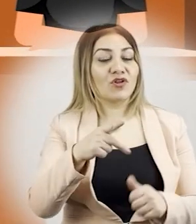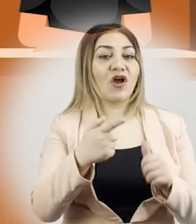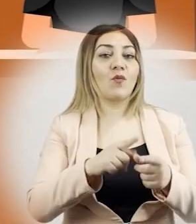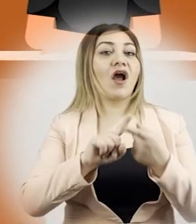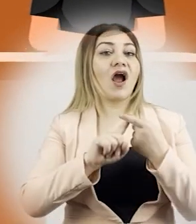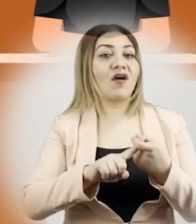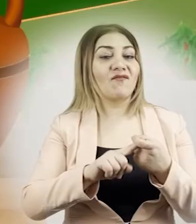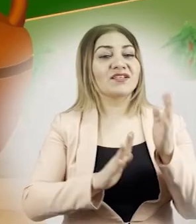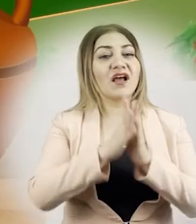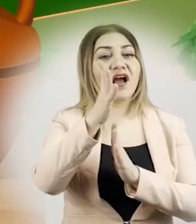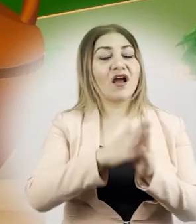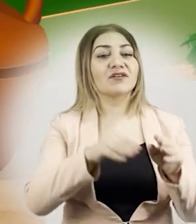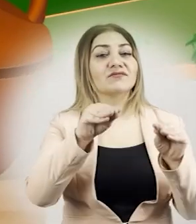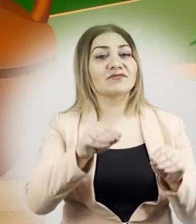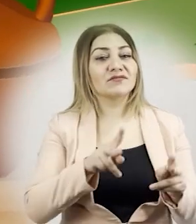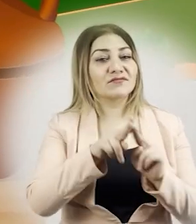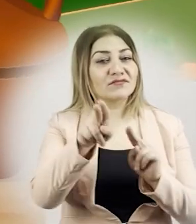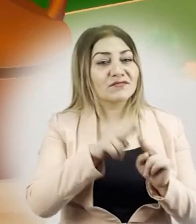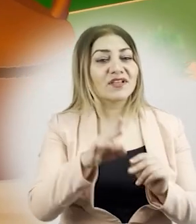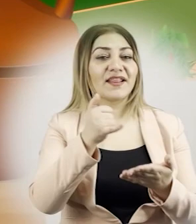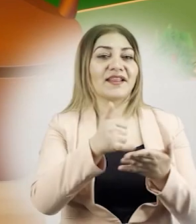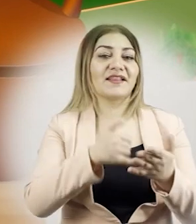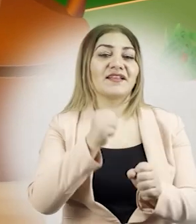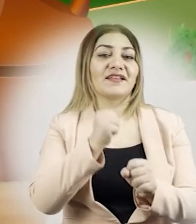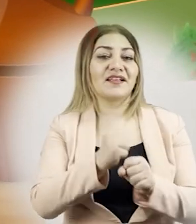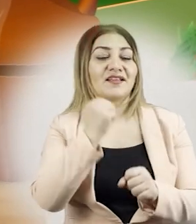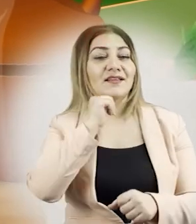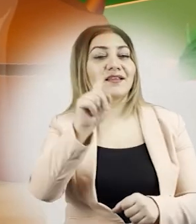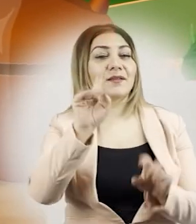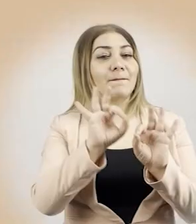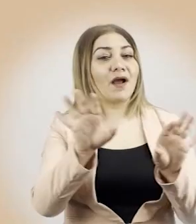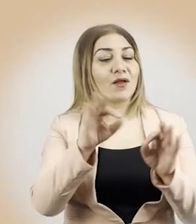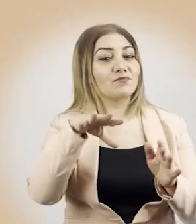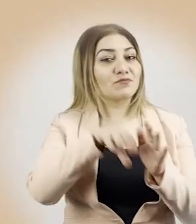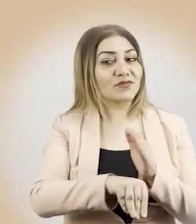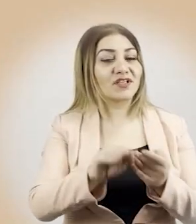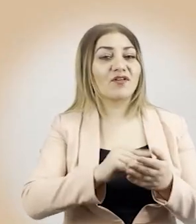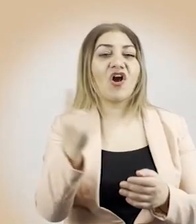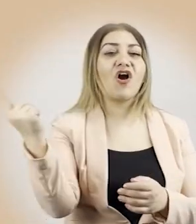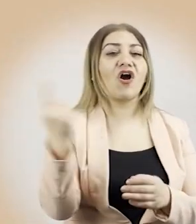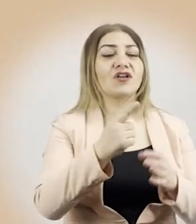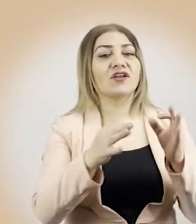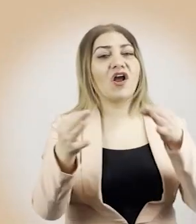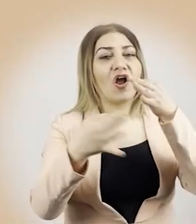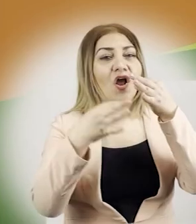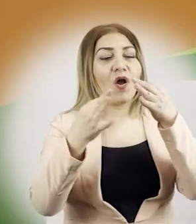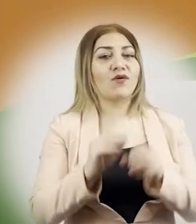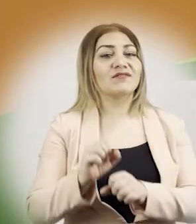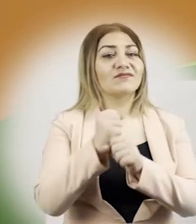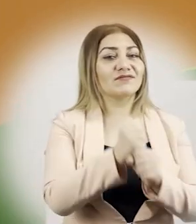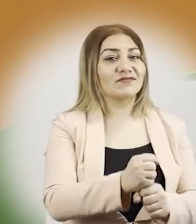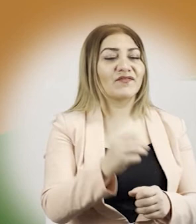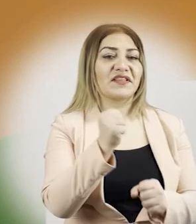not forget that the name of the patriarch Noah is associated with gardening and winemaking. And according to the legend, it was